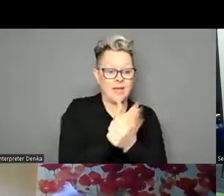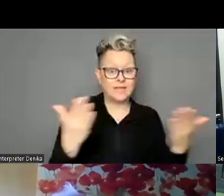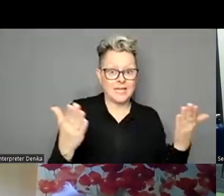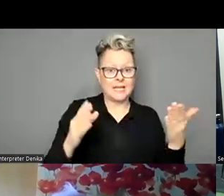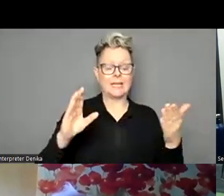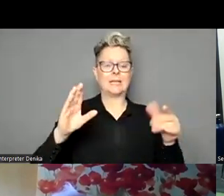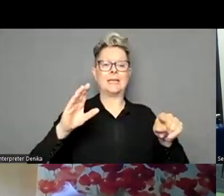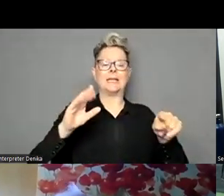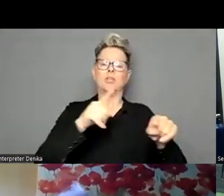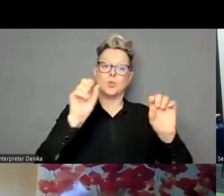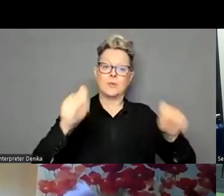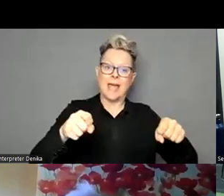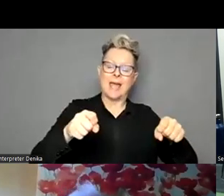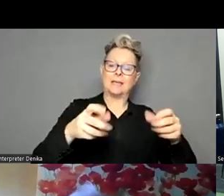Okay.